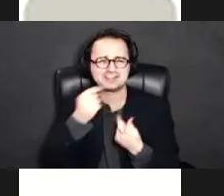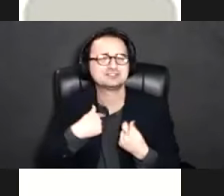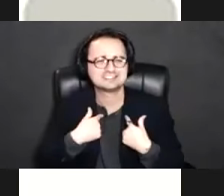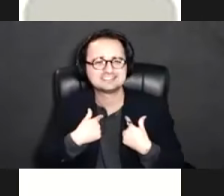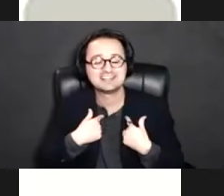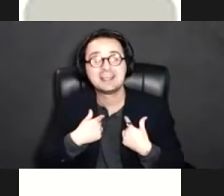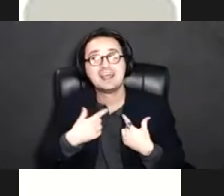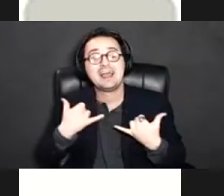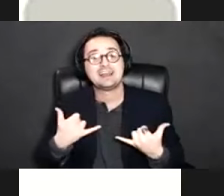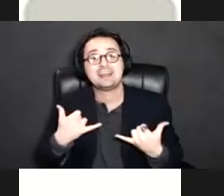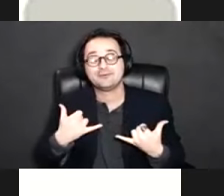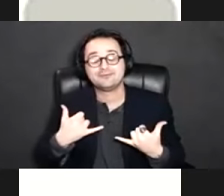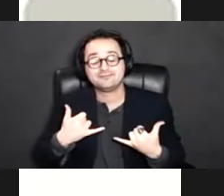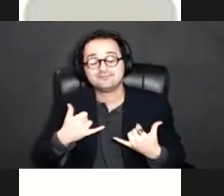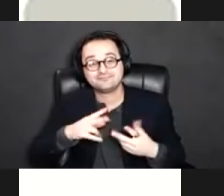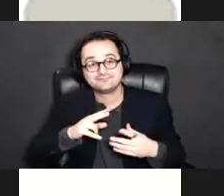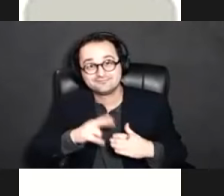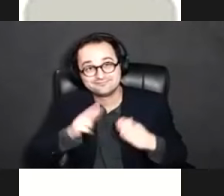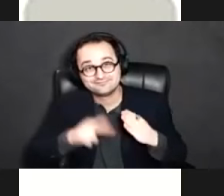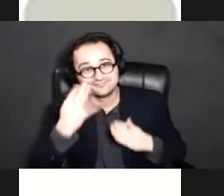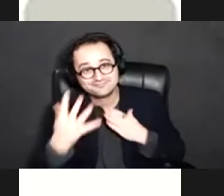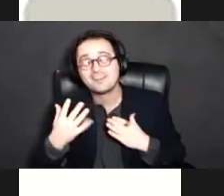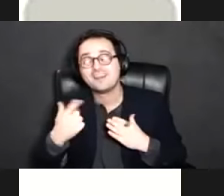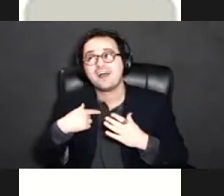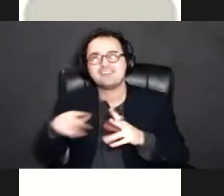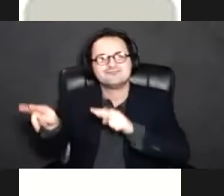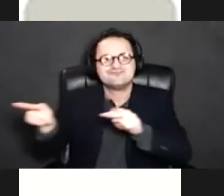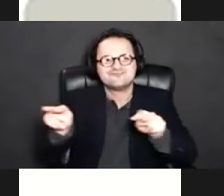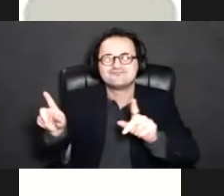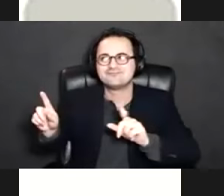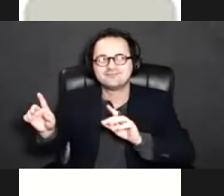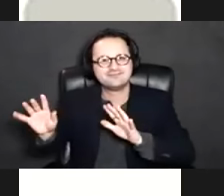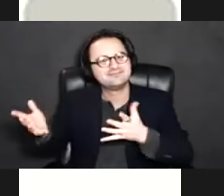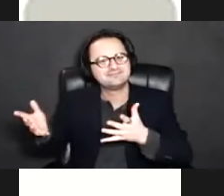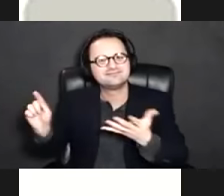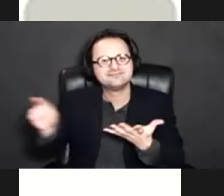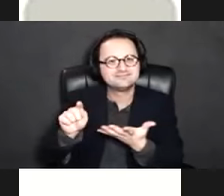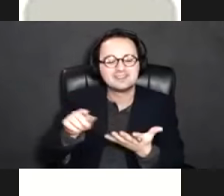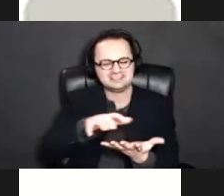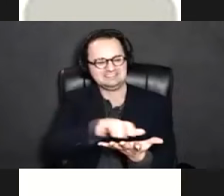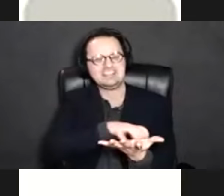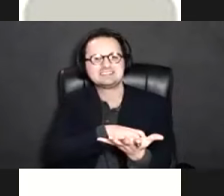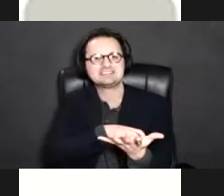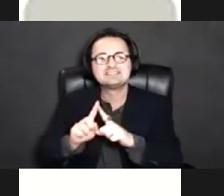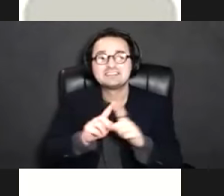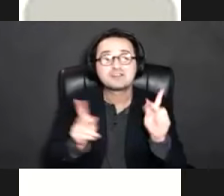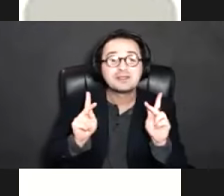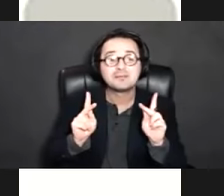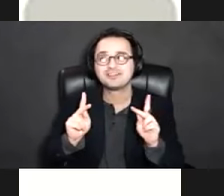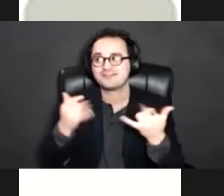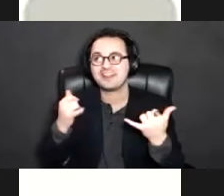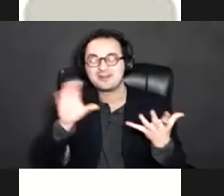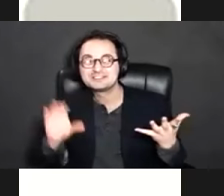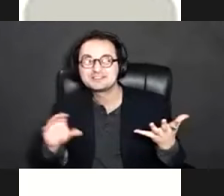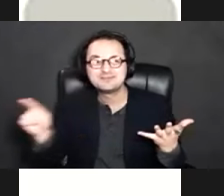it turns out, as I look out at a bunch of text representing different people who are on this Zoom call, I think we can